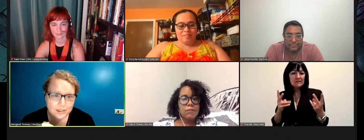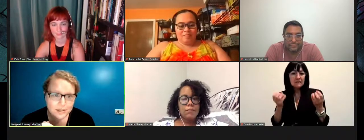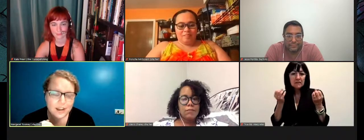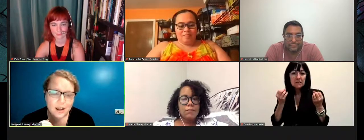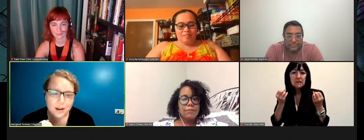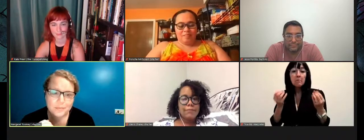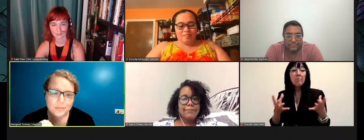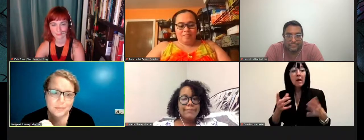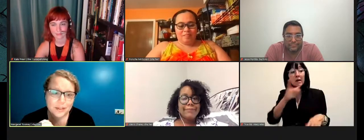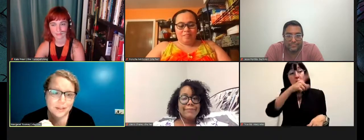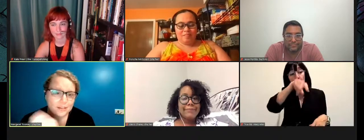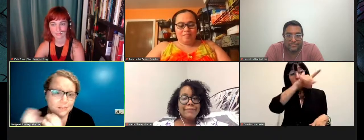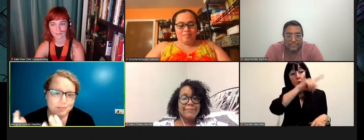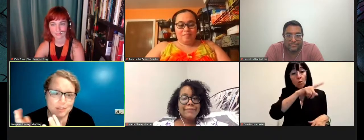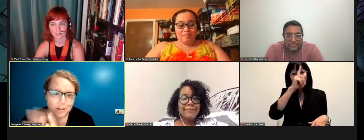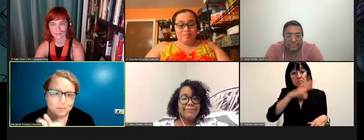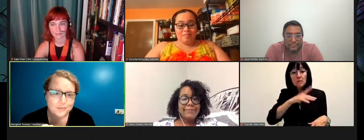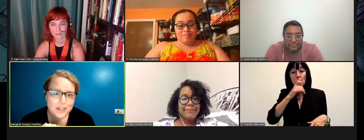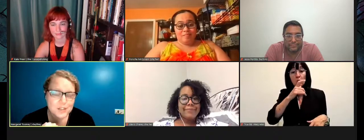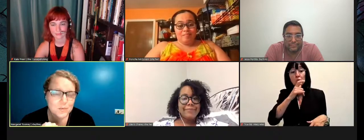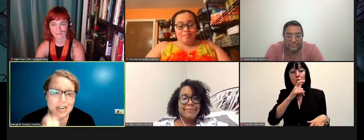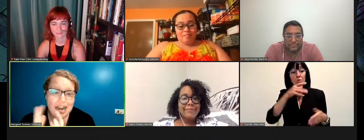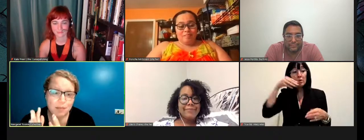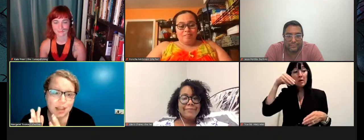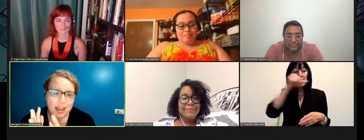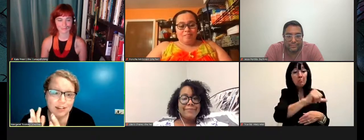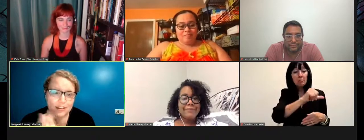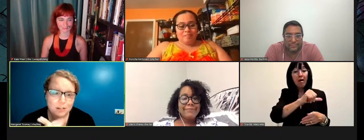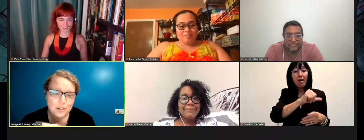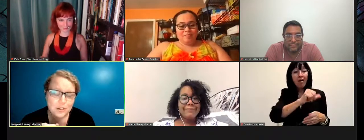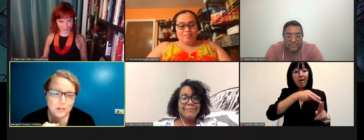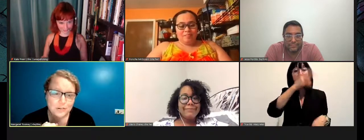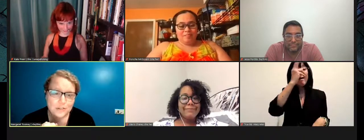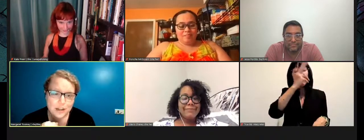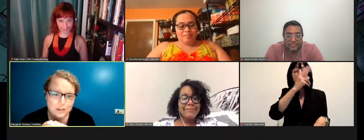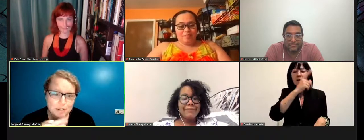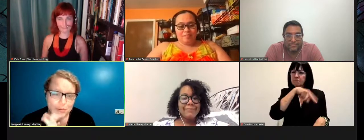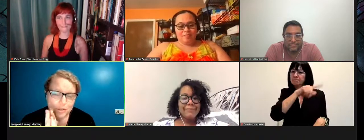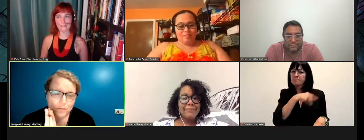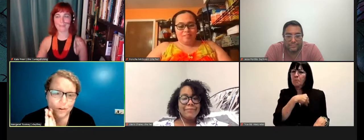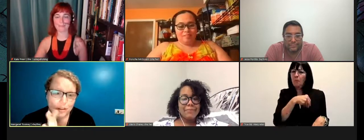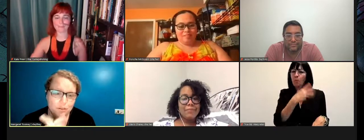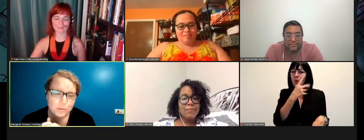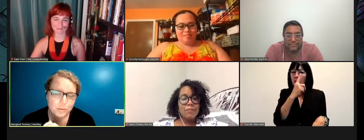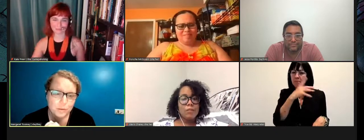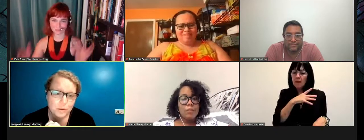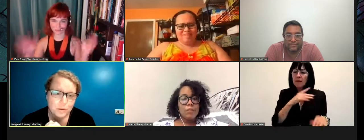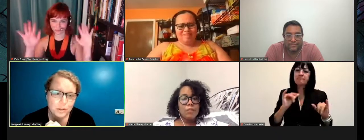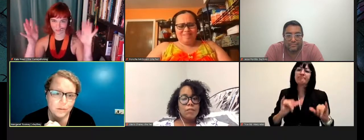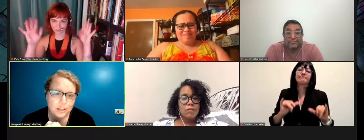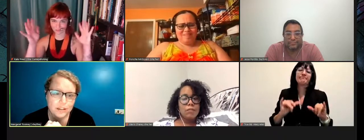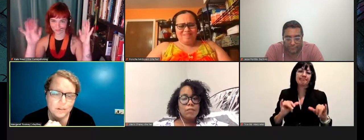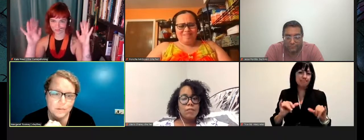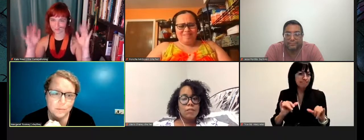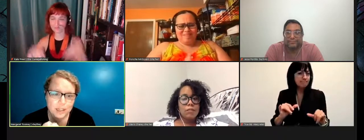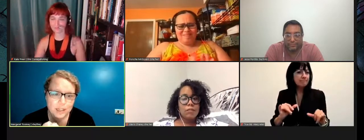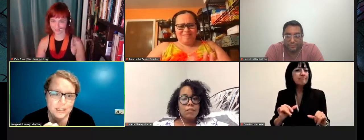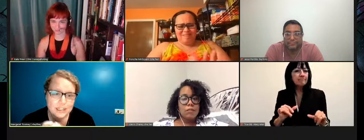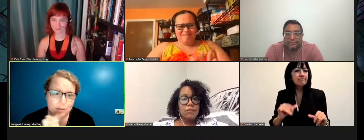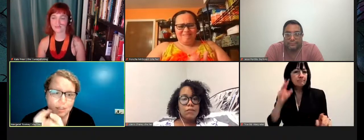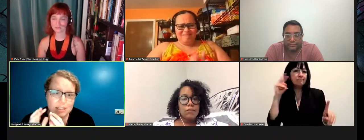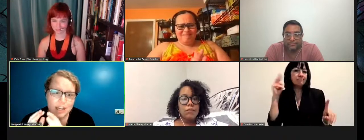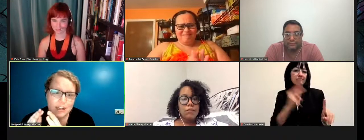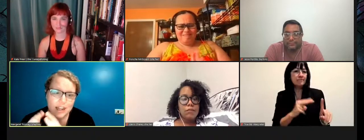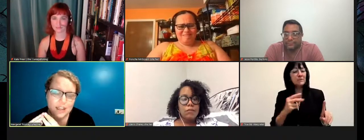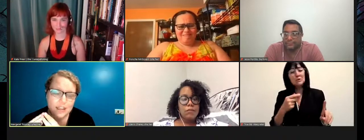white. So I just want to name that, and, you know, shout out to Portia for all of the work you've done in terms of bringing that to